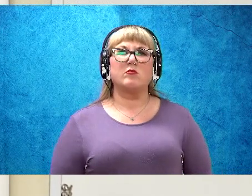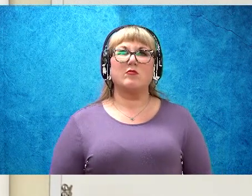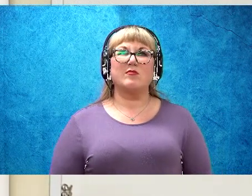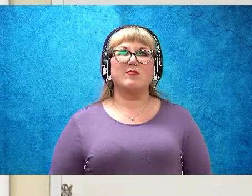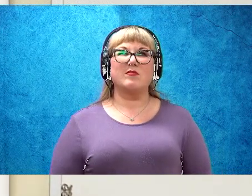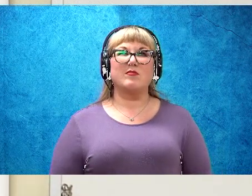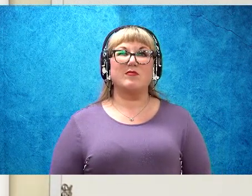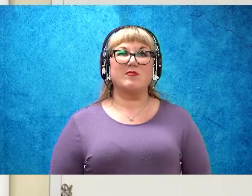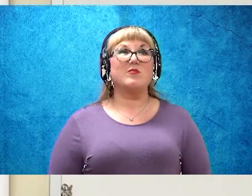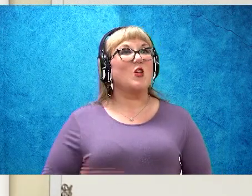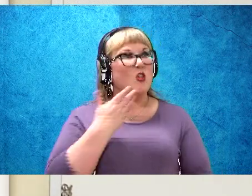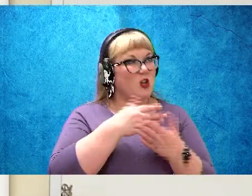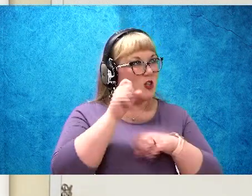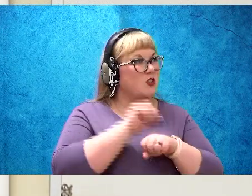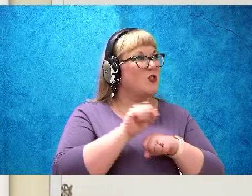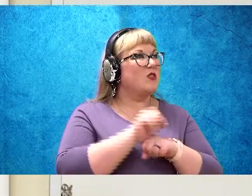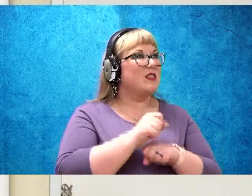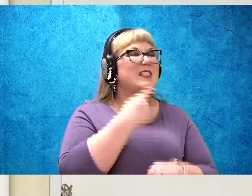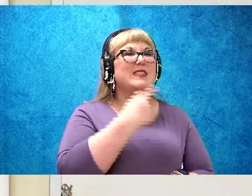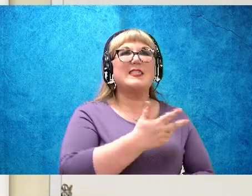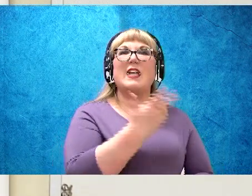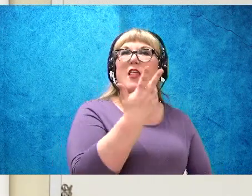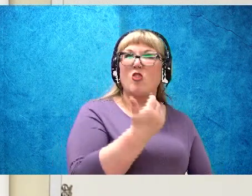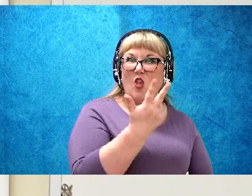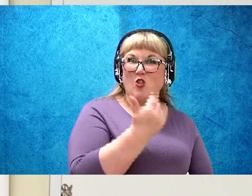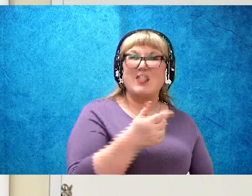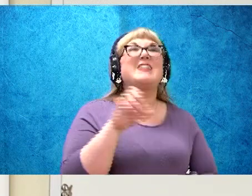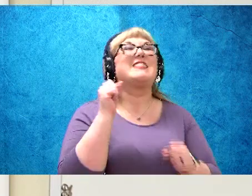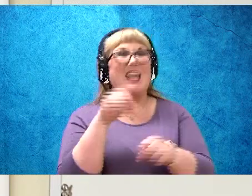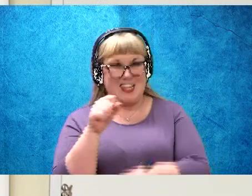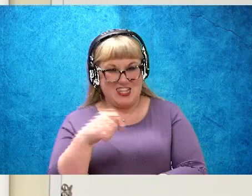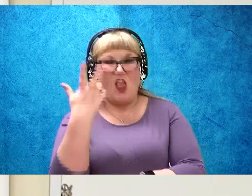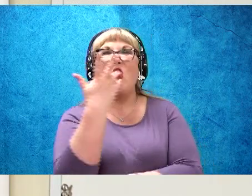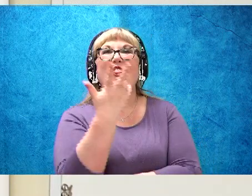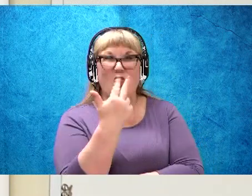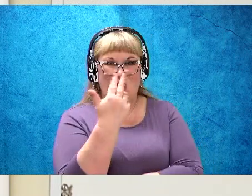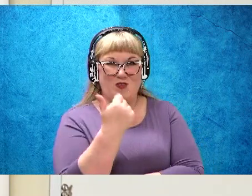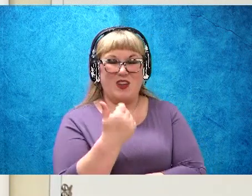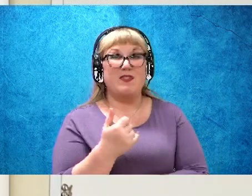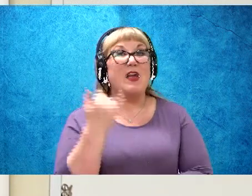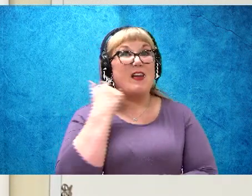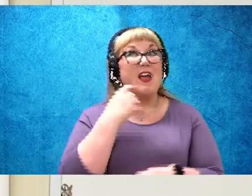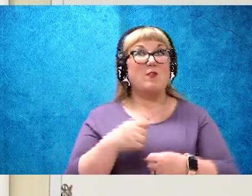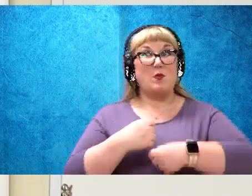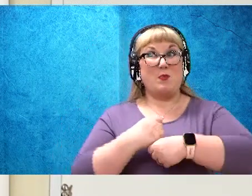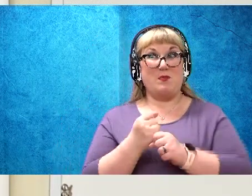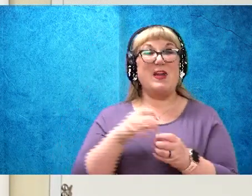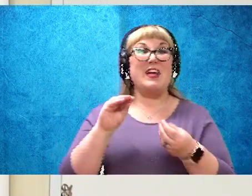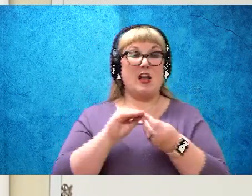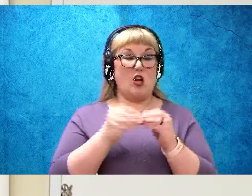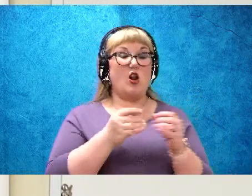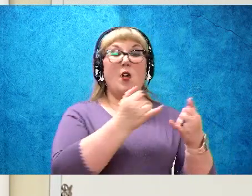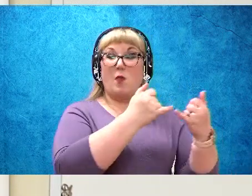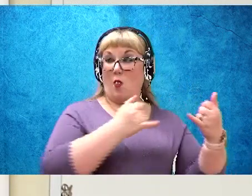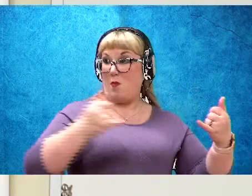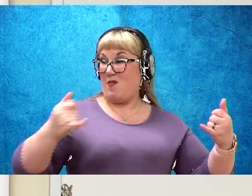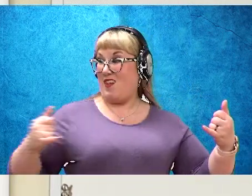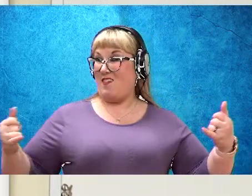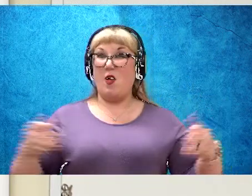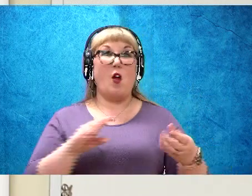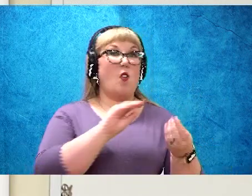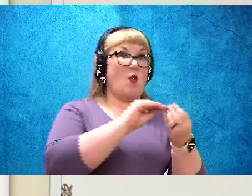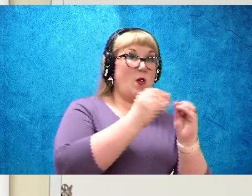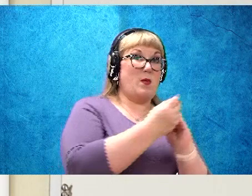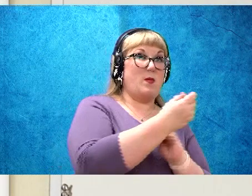Good job. Some of you are saying 13. That's right. And if I'm going to make a number path from 1 to 20, I'm